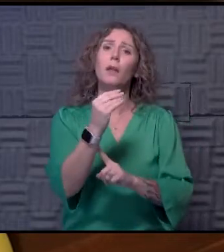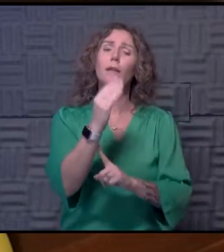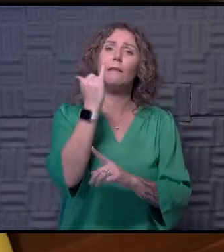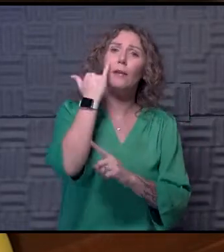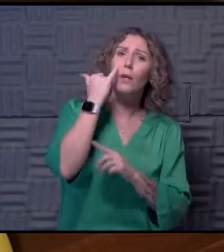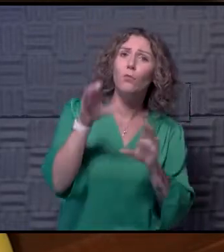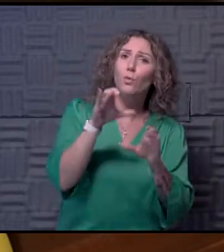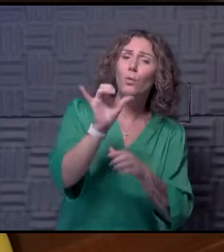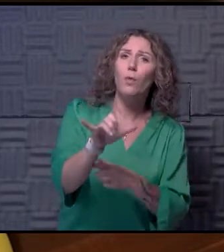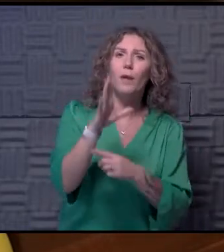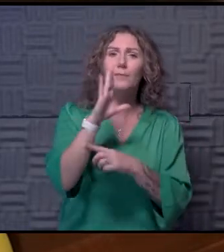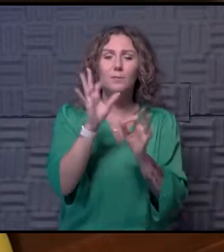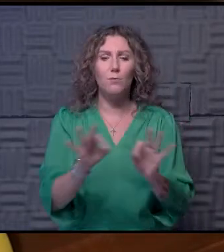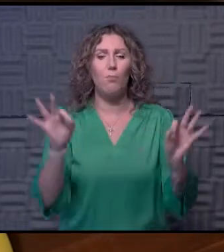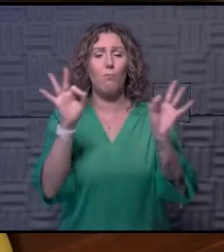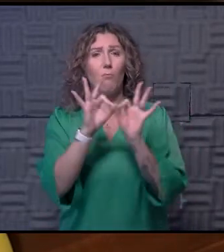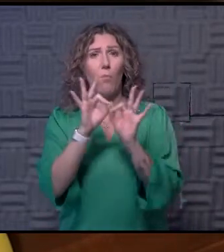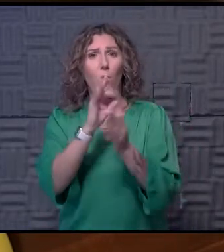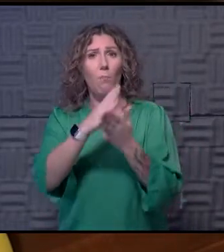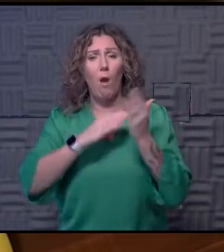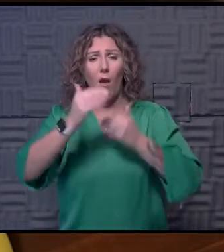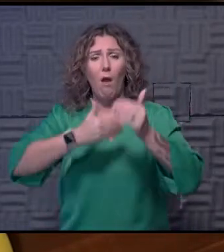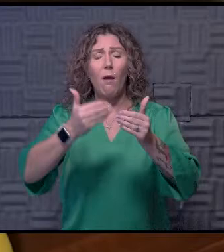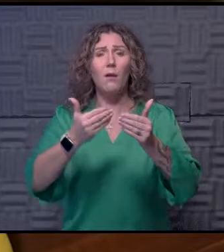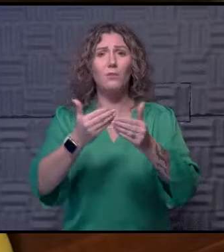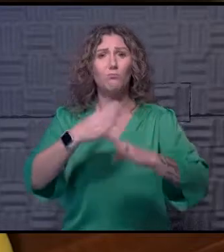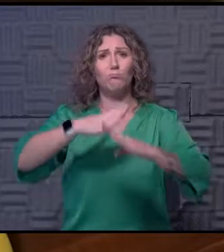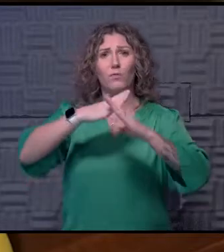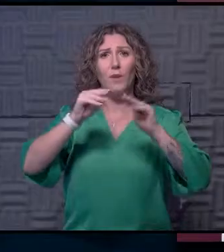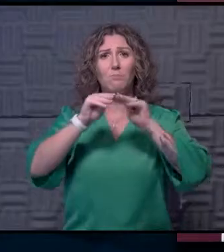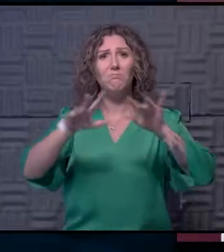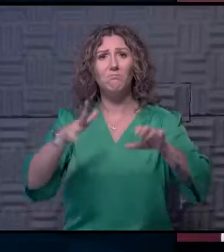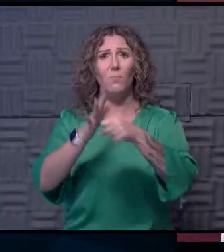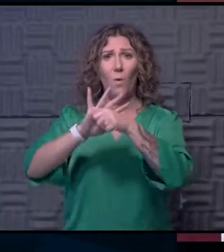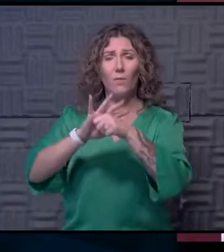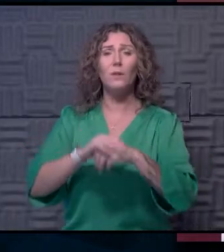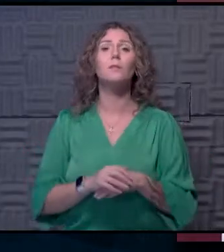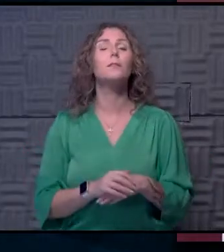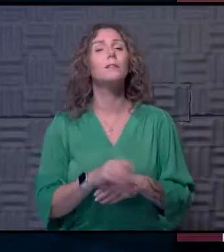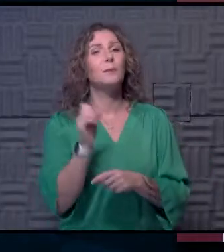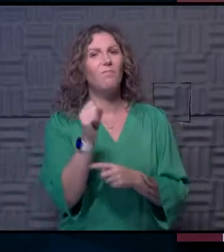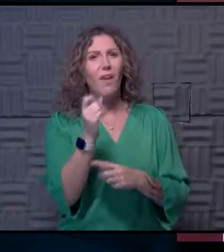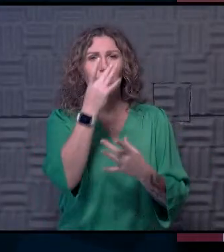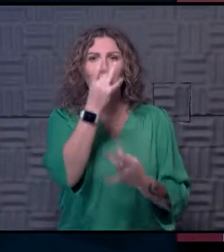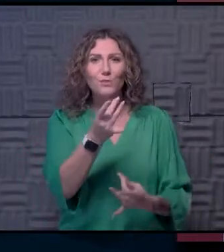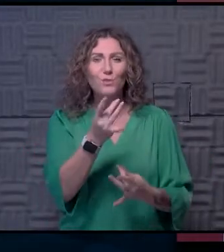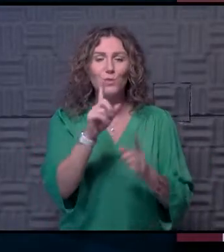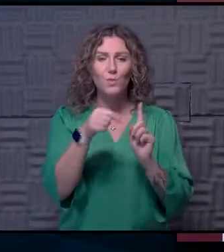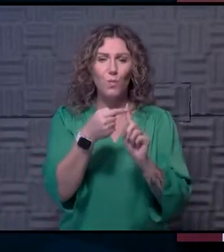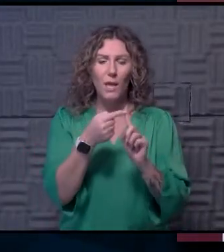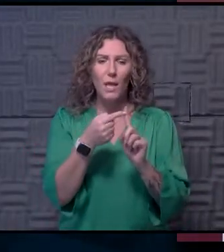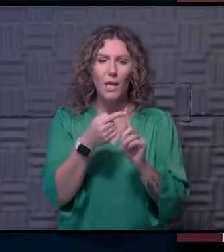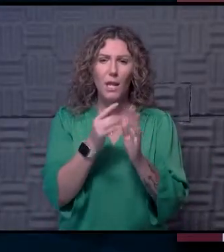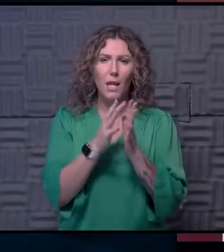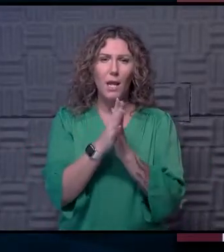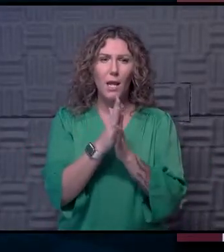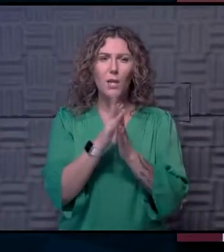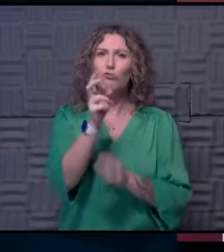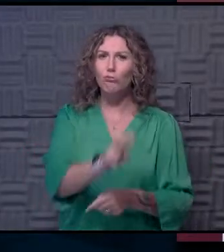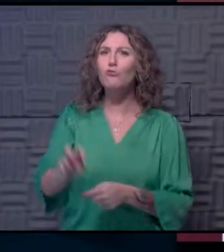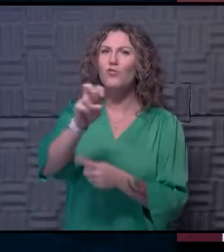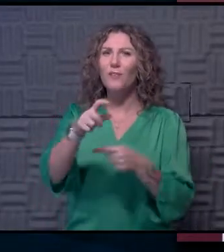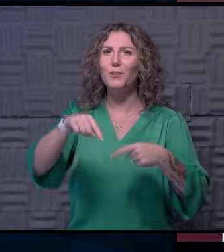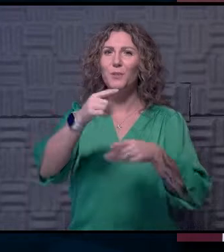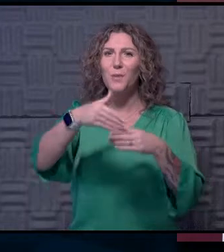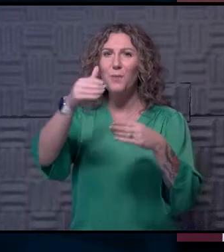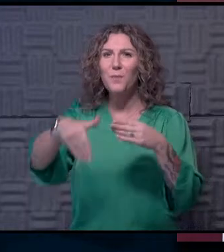in preventing the spread of COVID going forward. Yeah, it's interesting. When we were traveling this weekend, I was down in